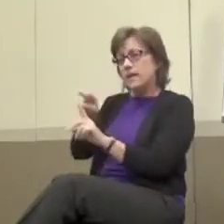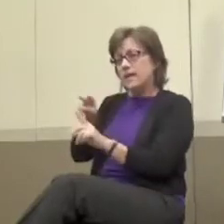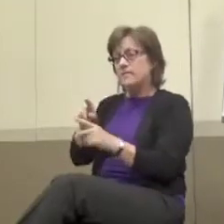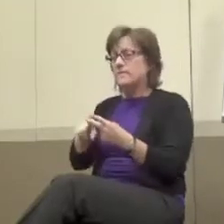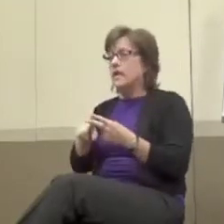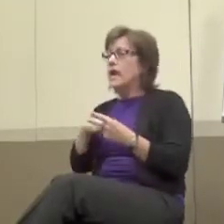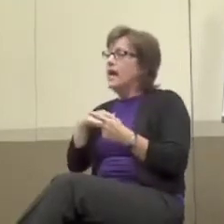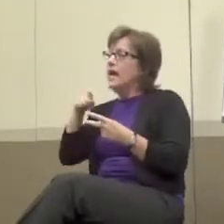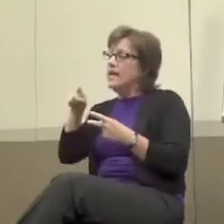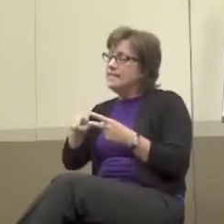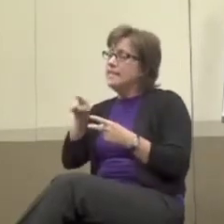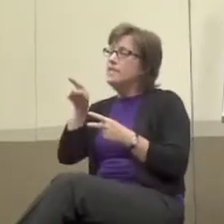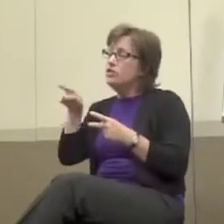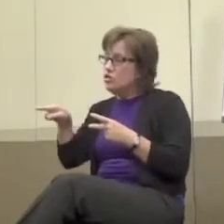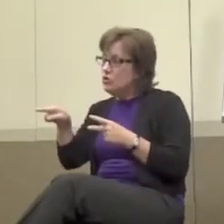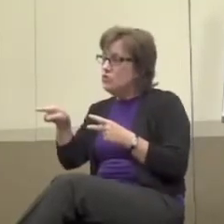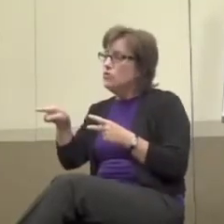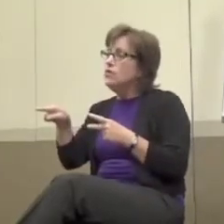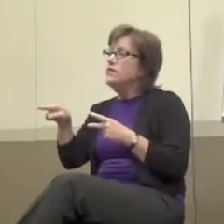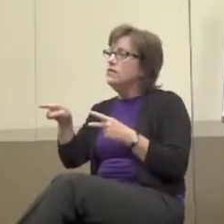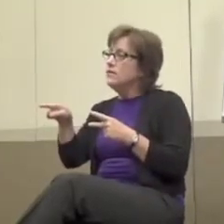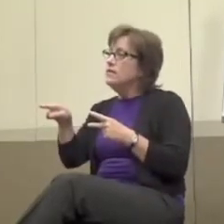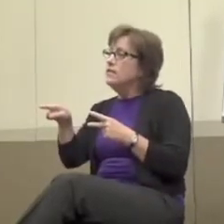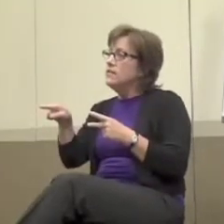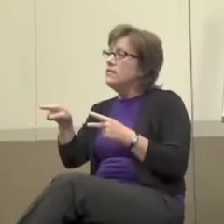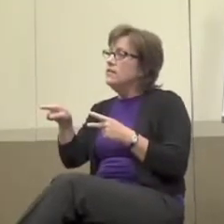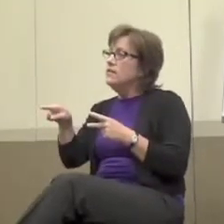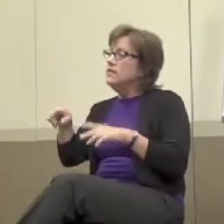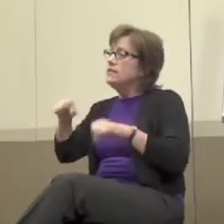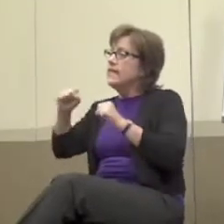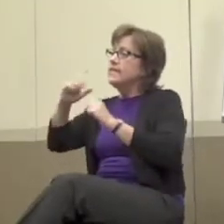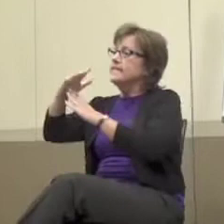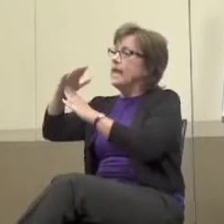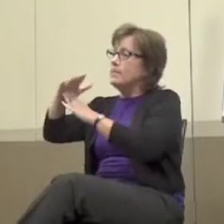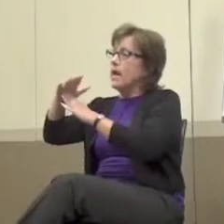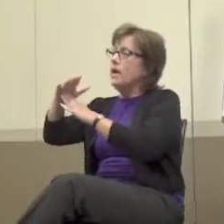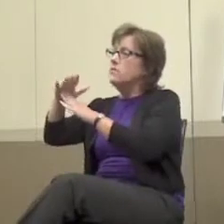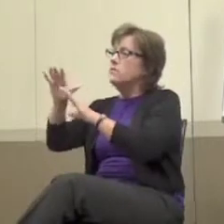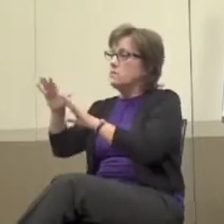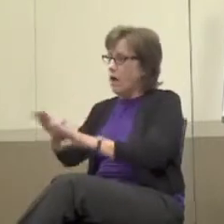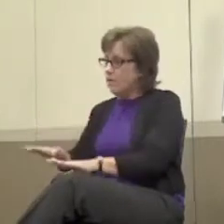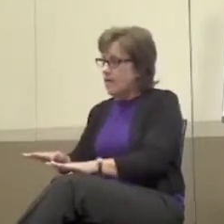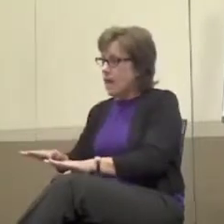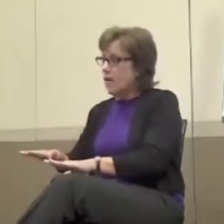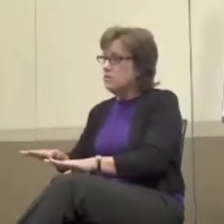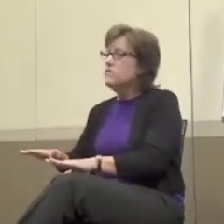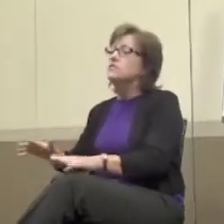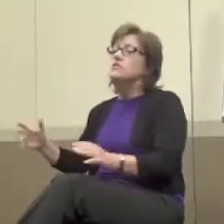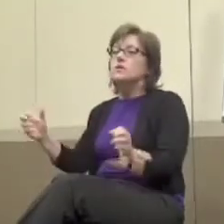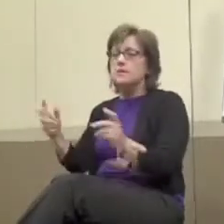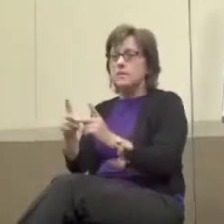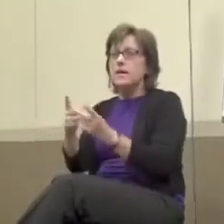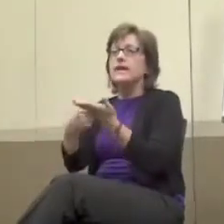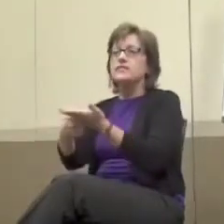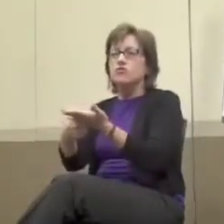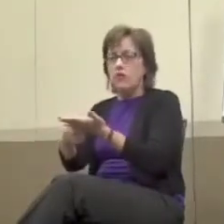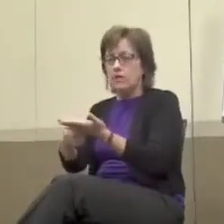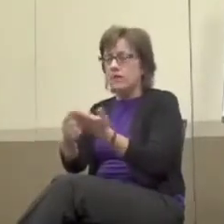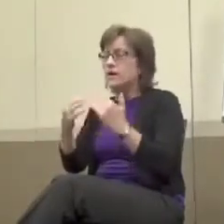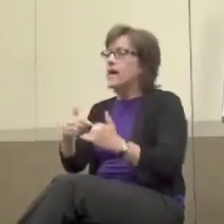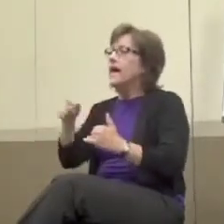need you to take a time out and calm down so we can talk. I need you to do